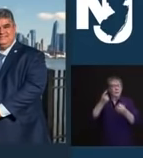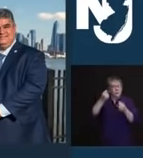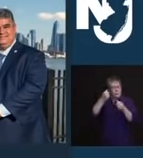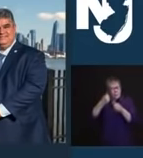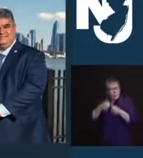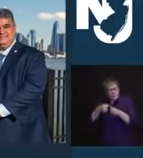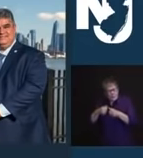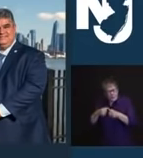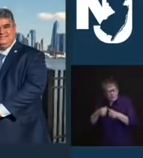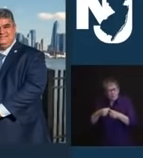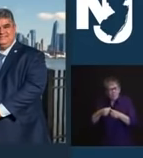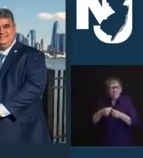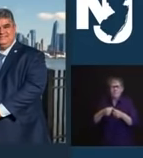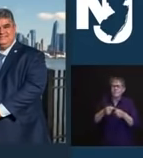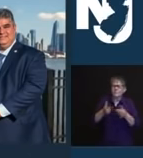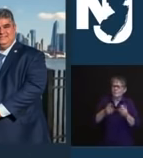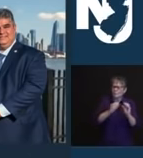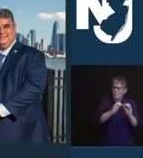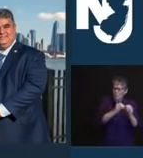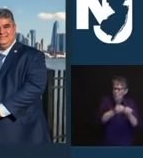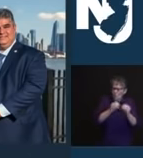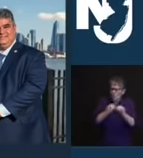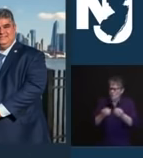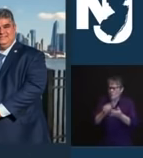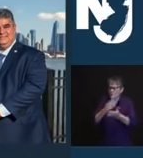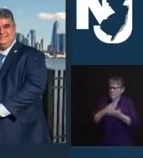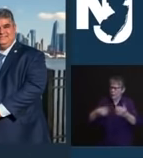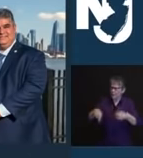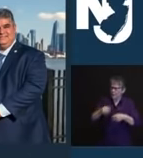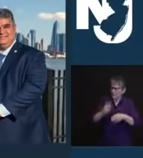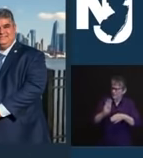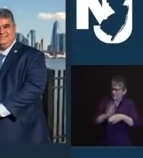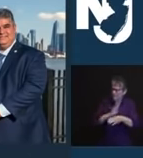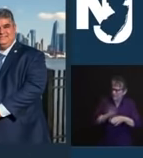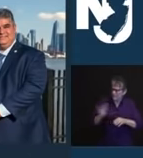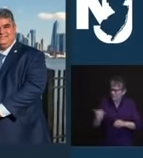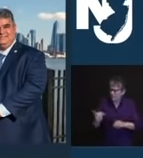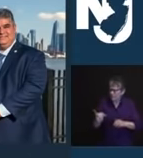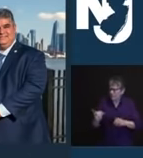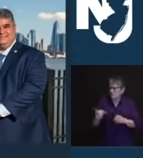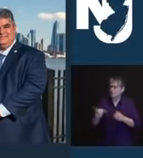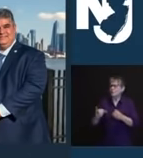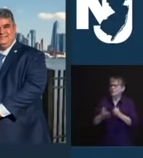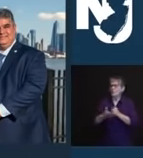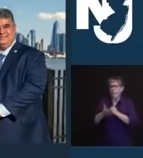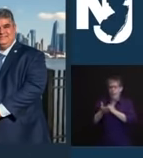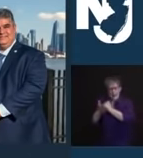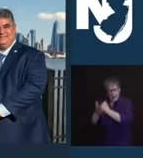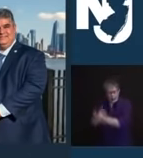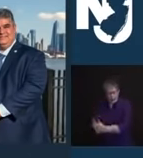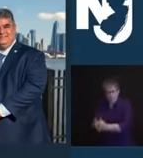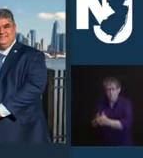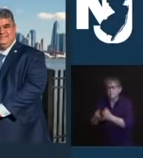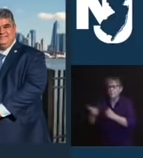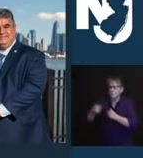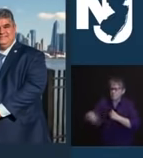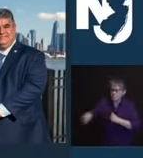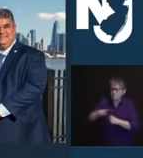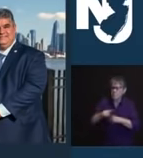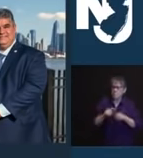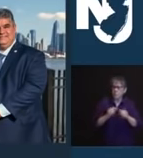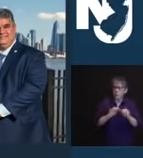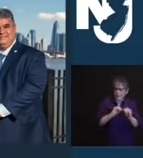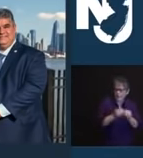to, who have also stepped in to assist. And one is the statewide Hispanic Chamber of Commerce, under the leadership of two